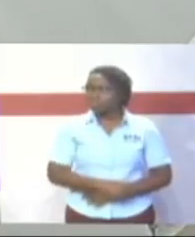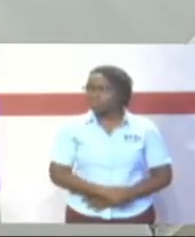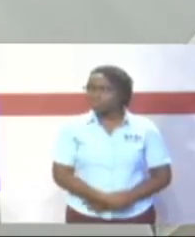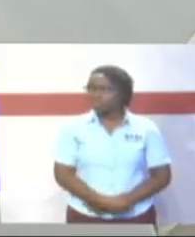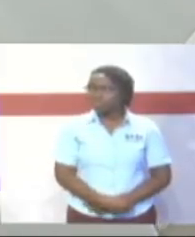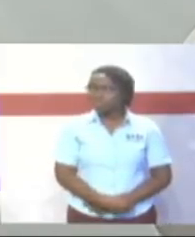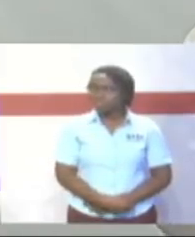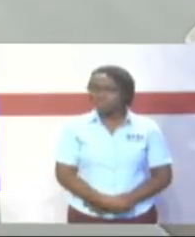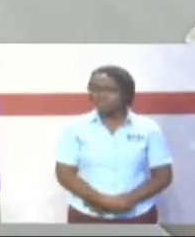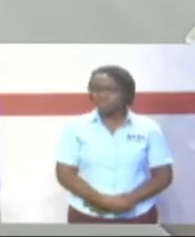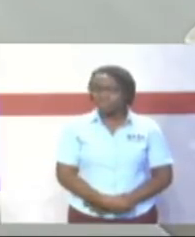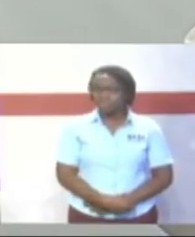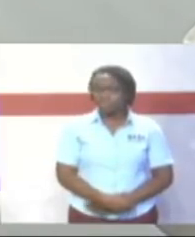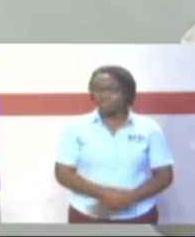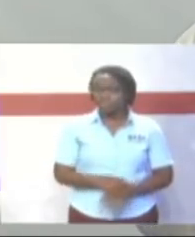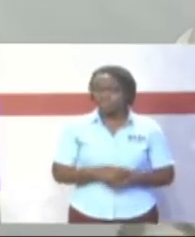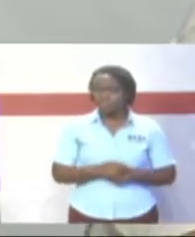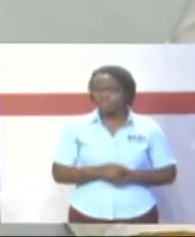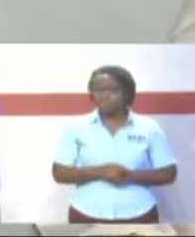It was pressed.